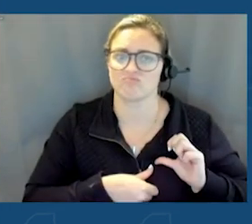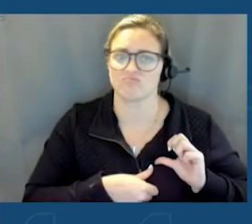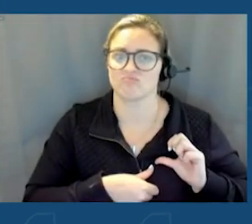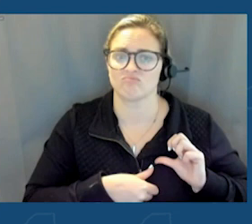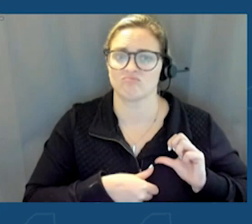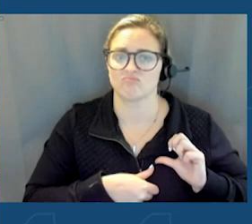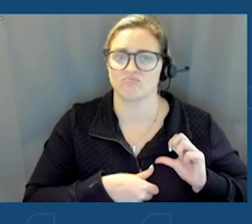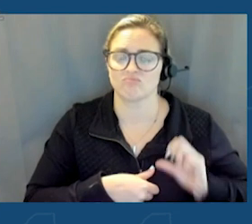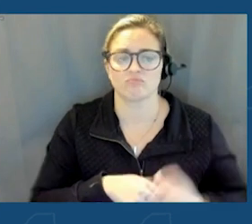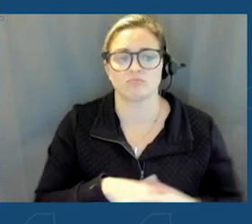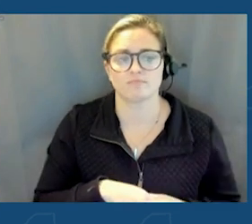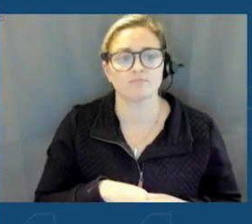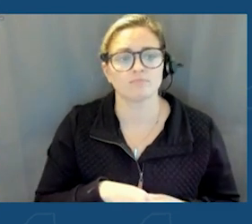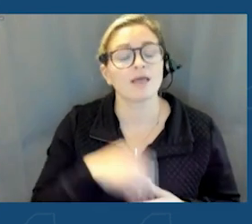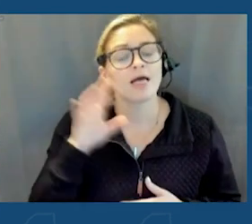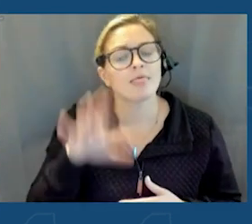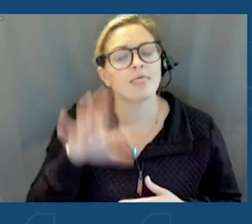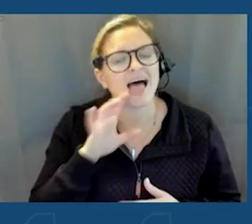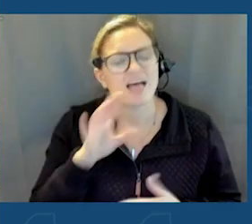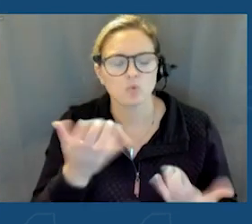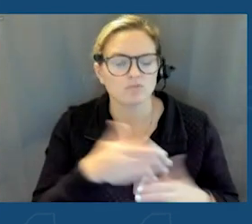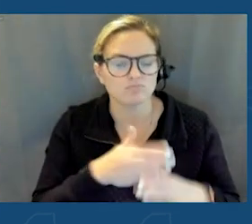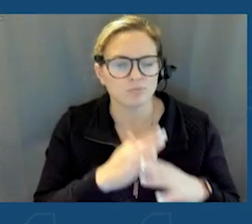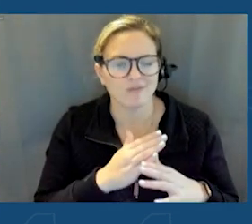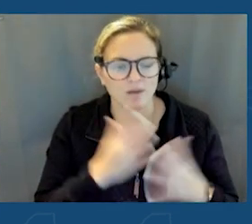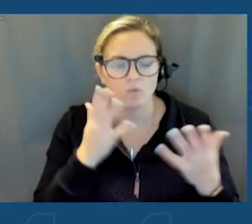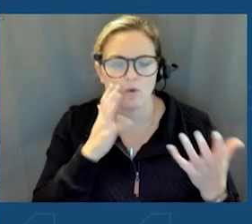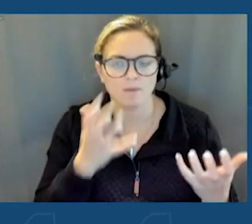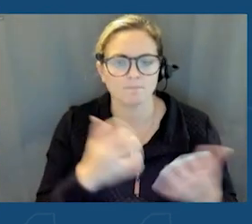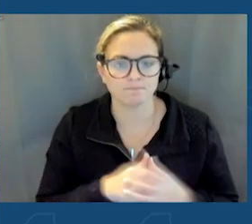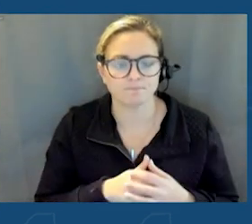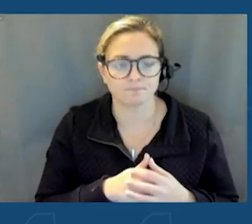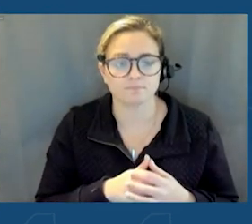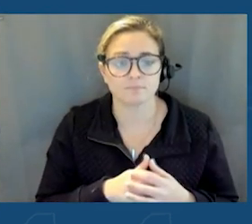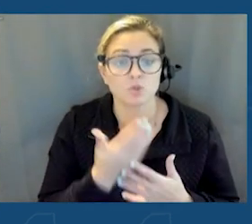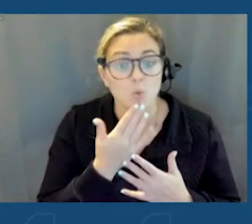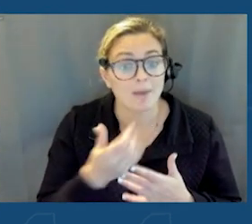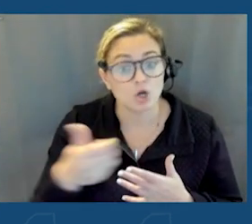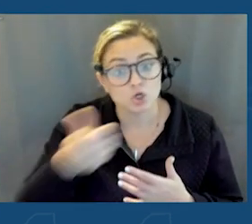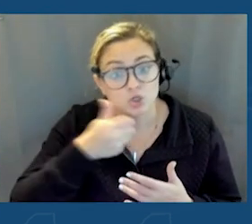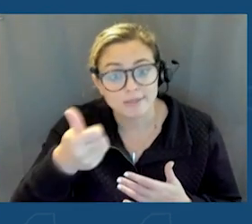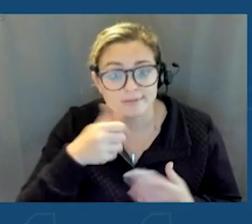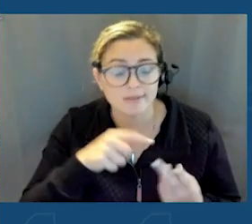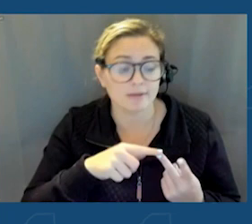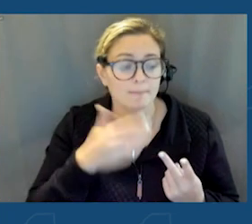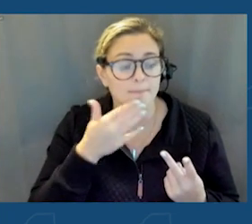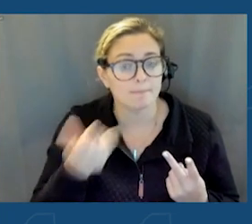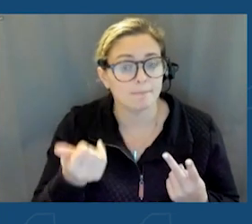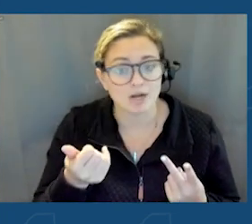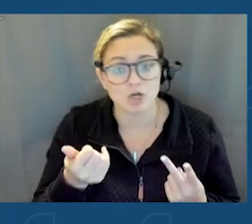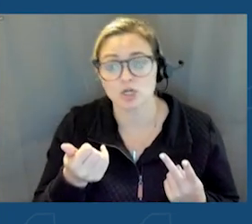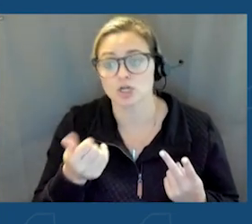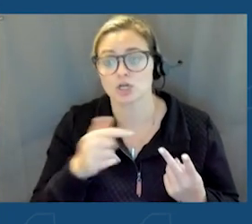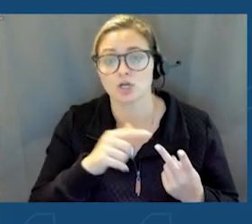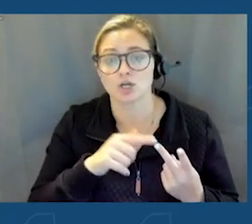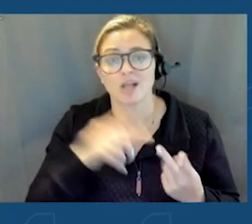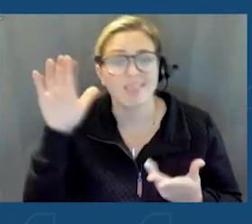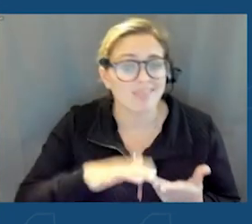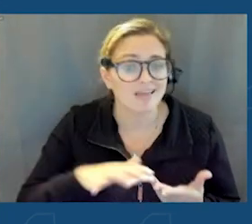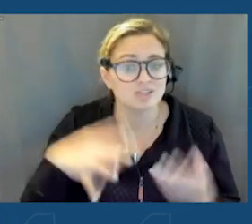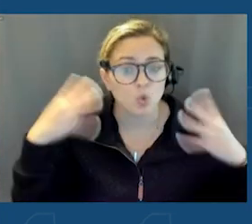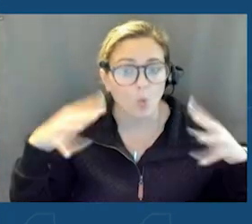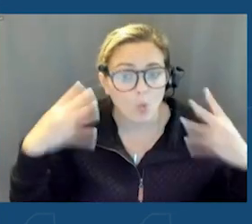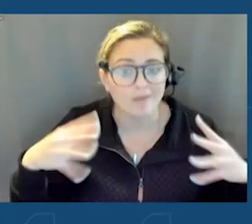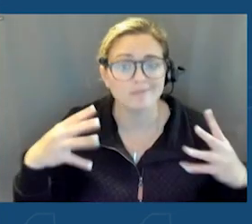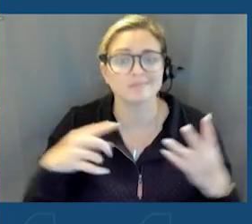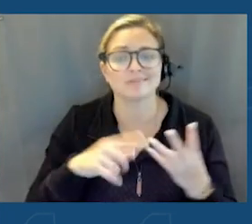tragedy. That's what we're in the business of preventing as well. So better transit, less traffic, less noise. What does it all get down